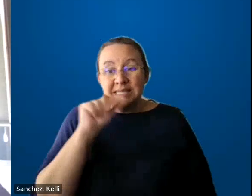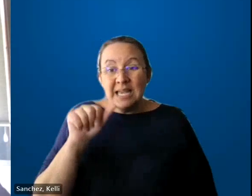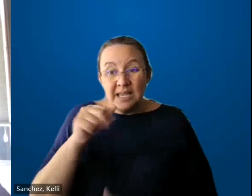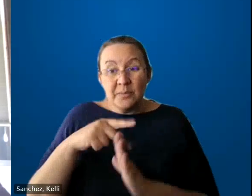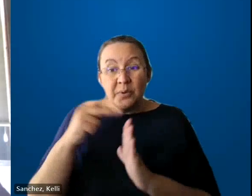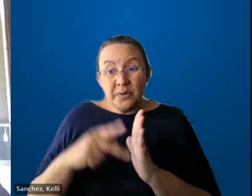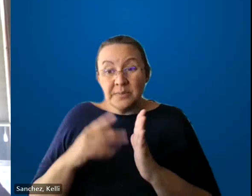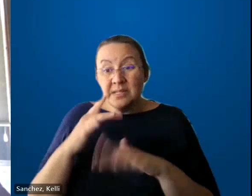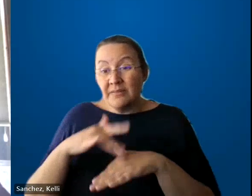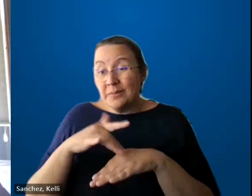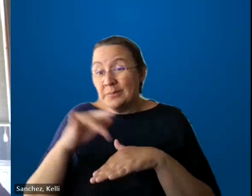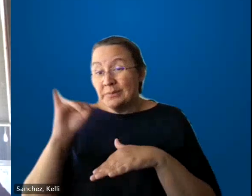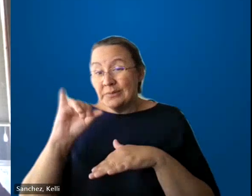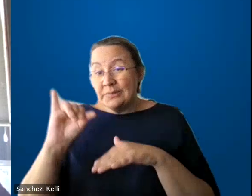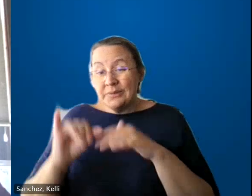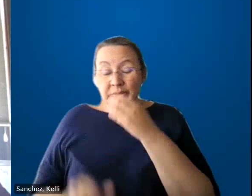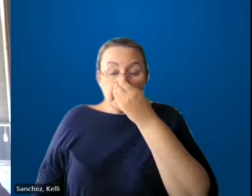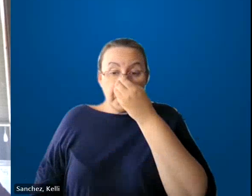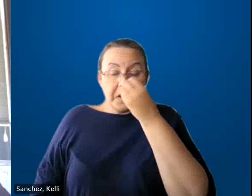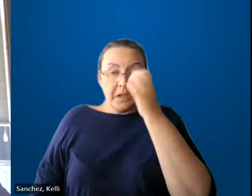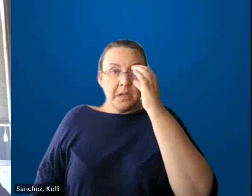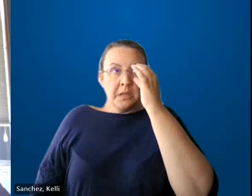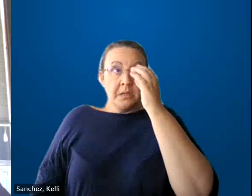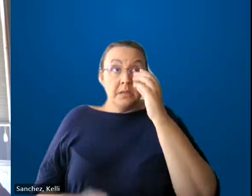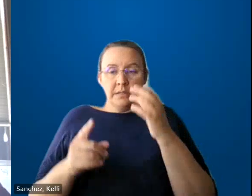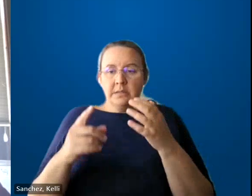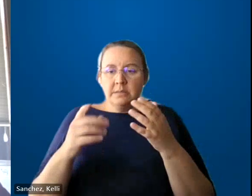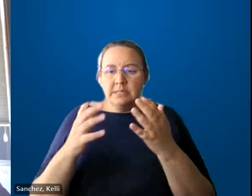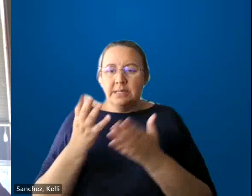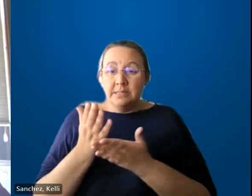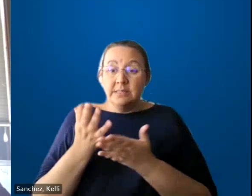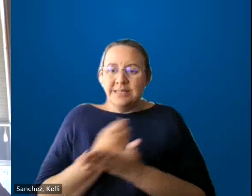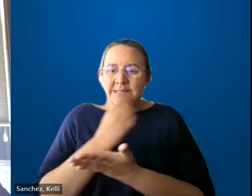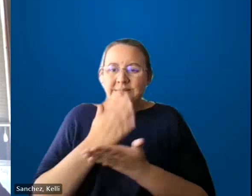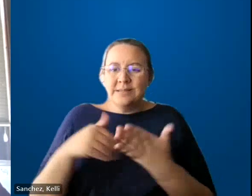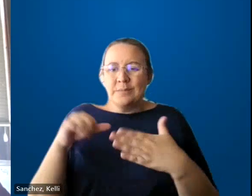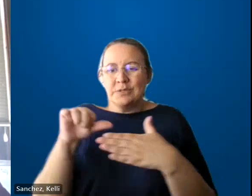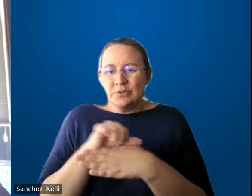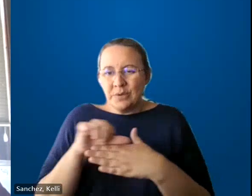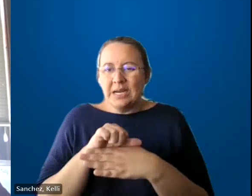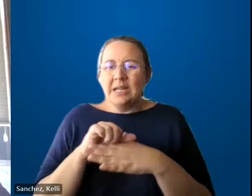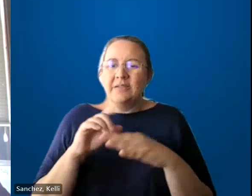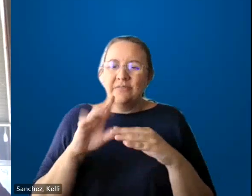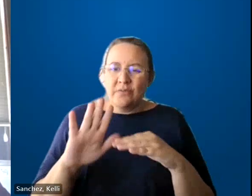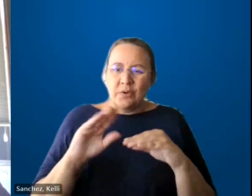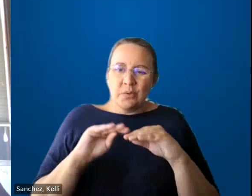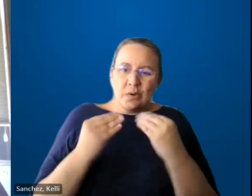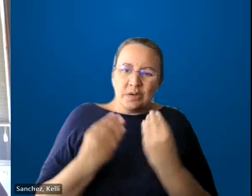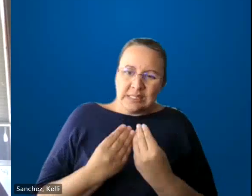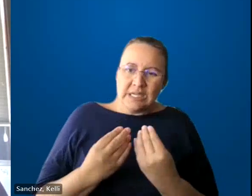available potentially to maybe even get some internal trainings for your organization, that kind of thing. So